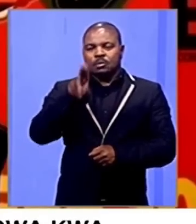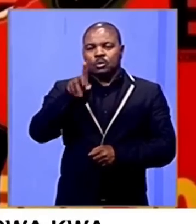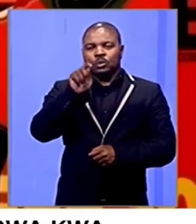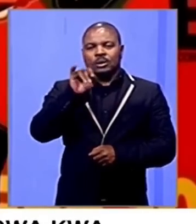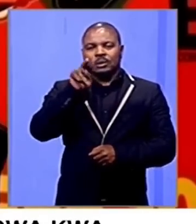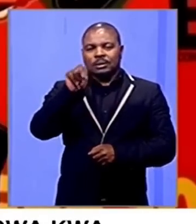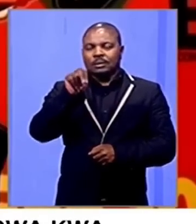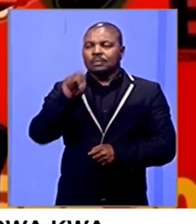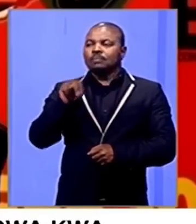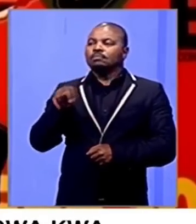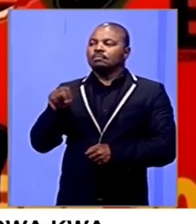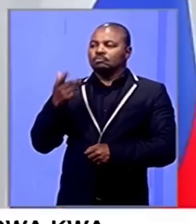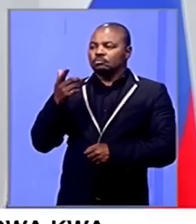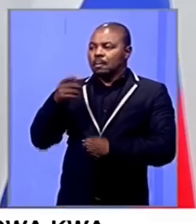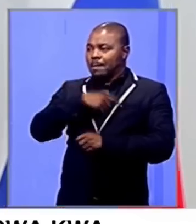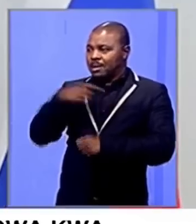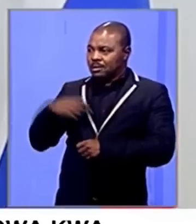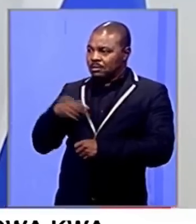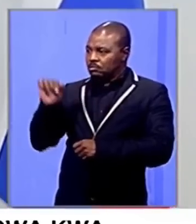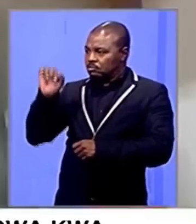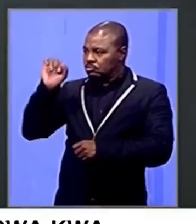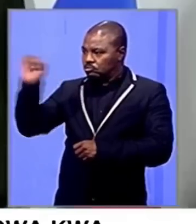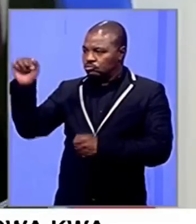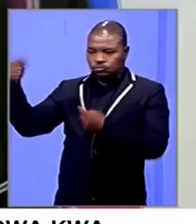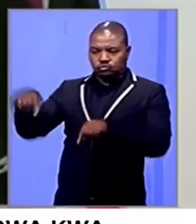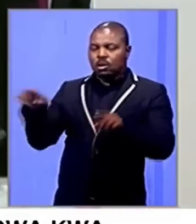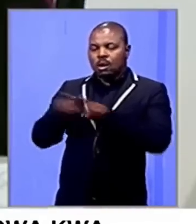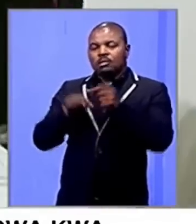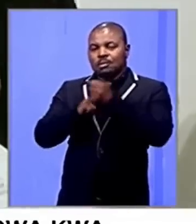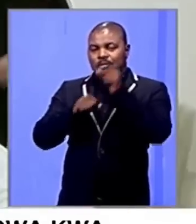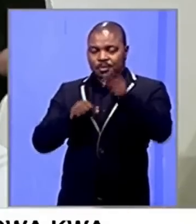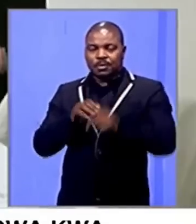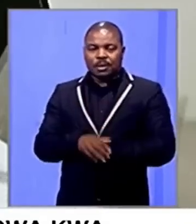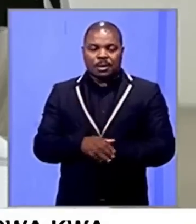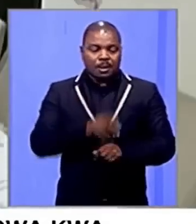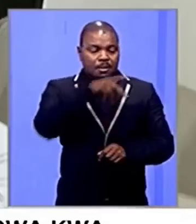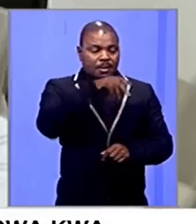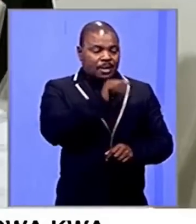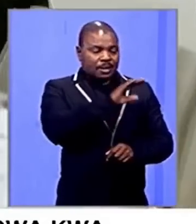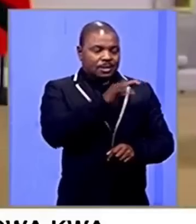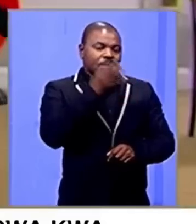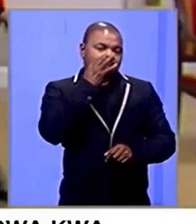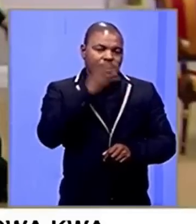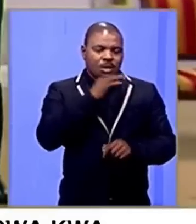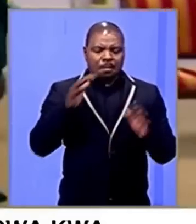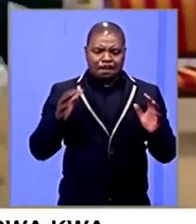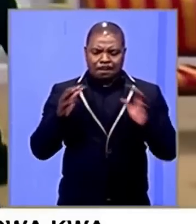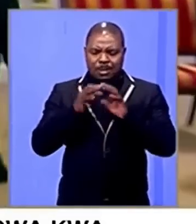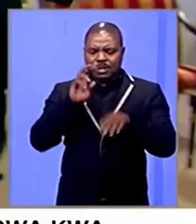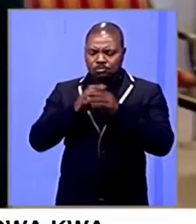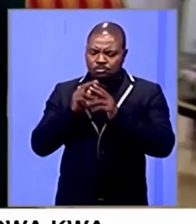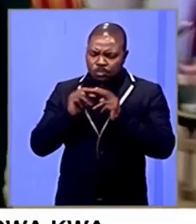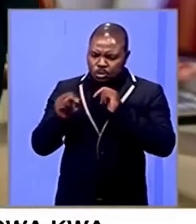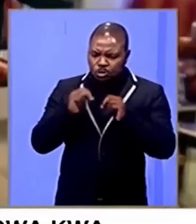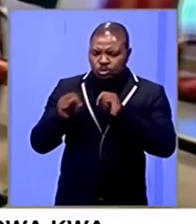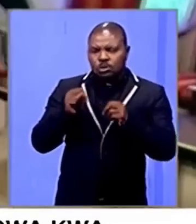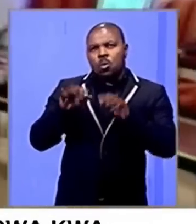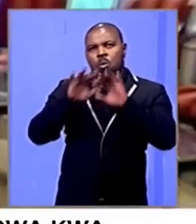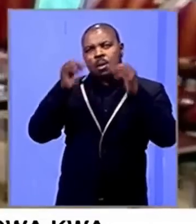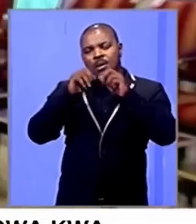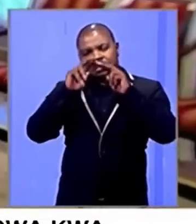to attend the BRICS summit. PAC ya re kopano kgolo e tshwanetse gore re sanela kagiso mo lefatsheng le go